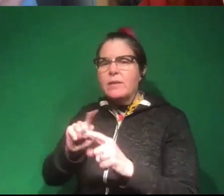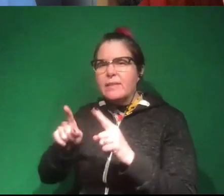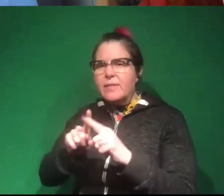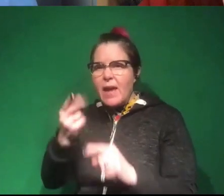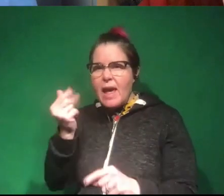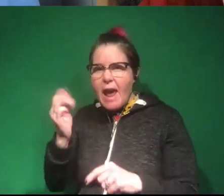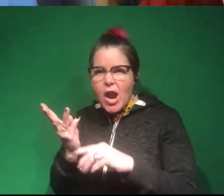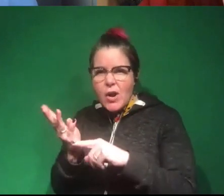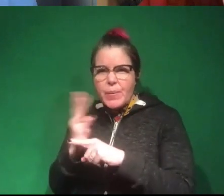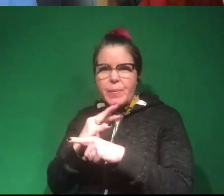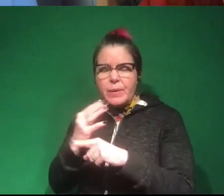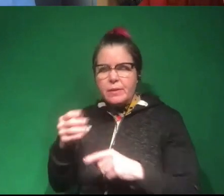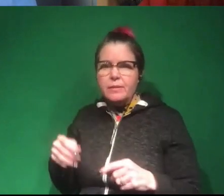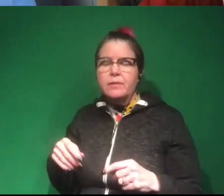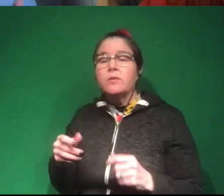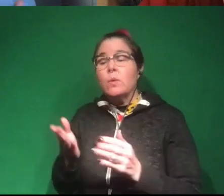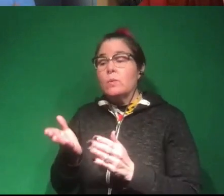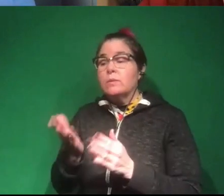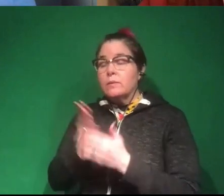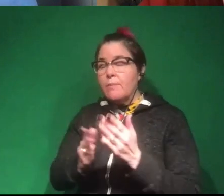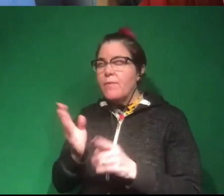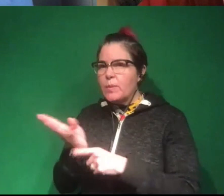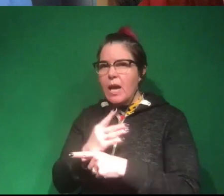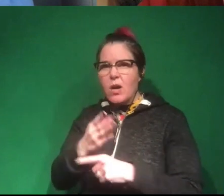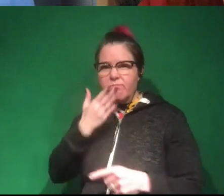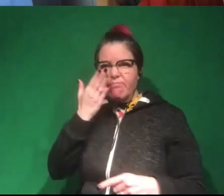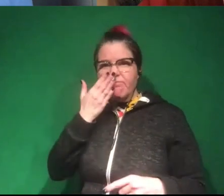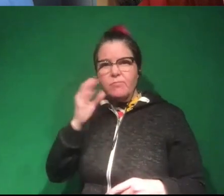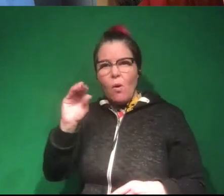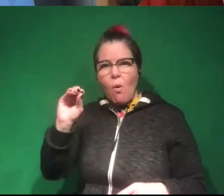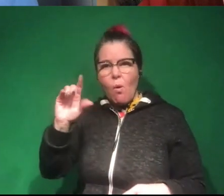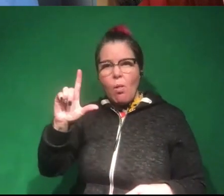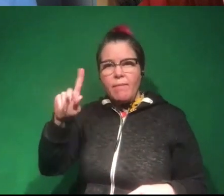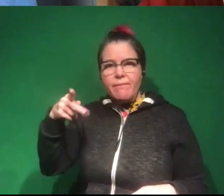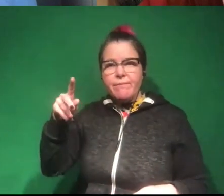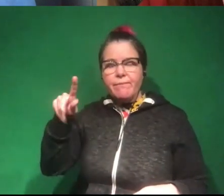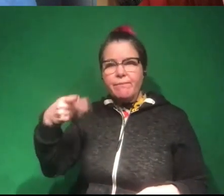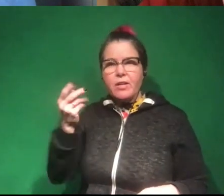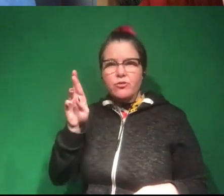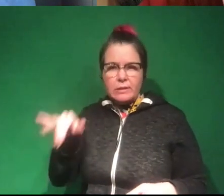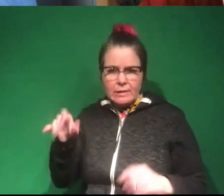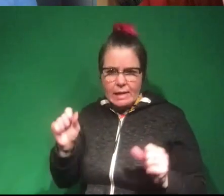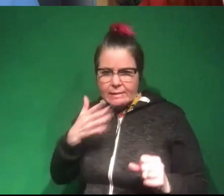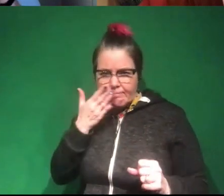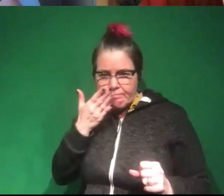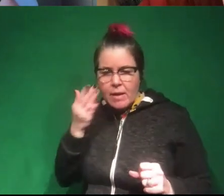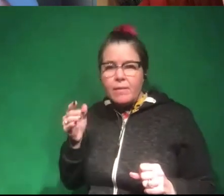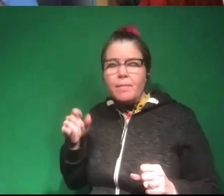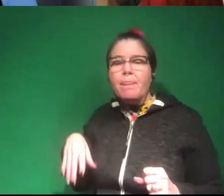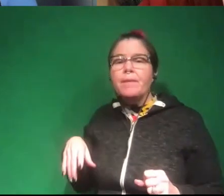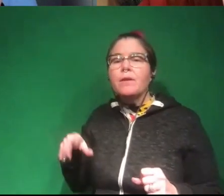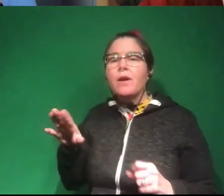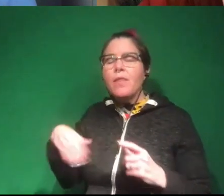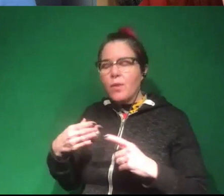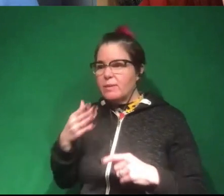hairs, and some of those hairs are olfactory or smelling hairs. And the smelling hairs all have all these little